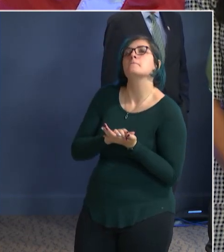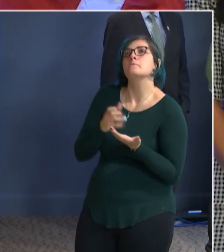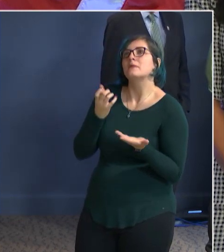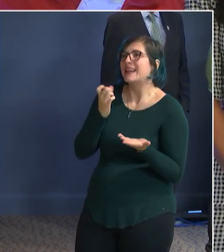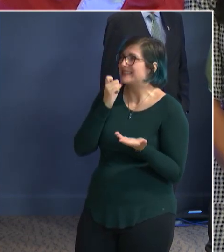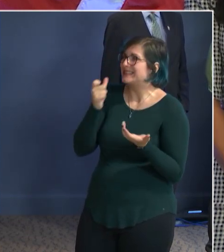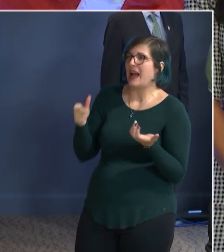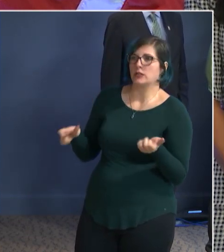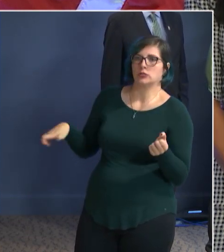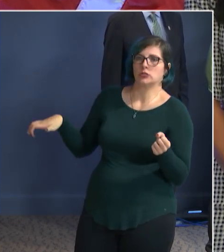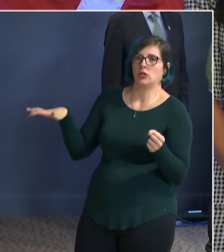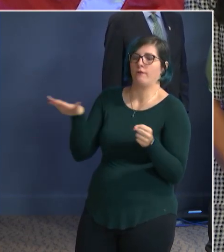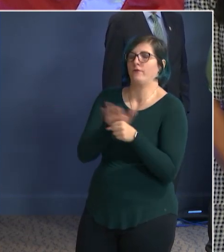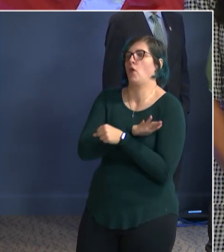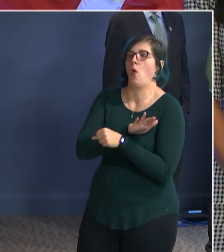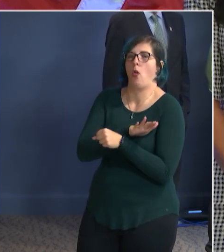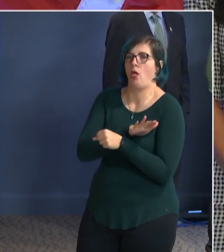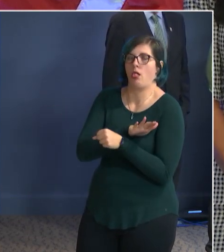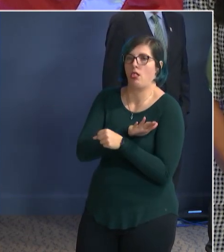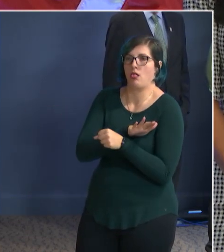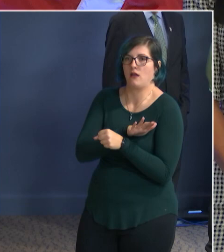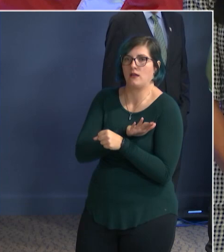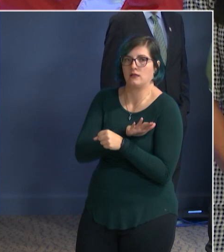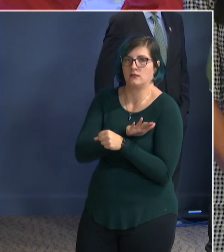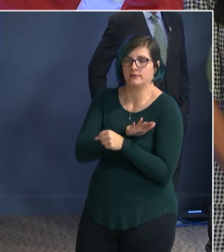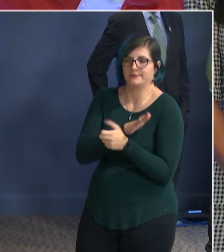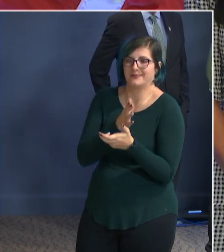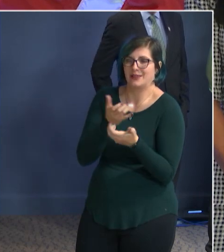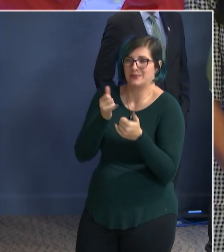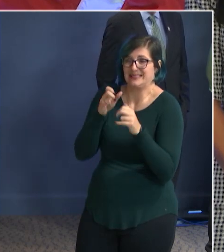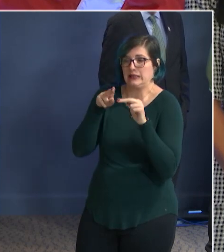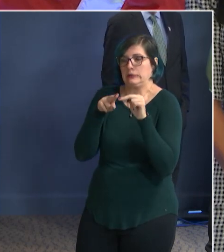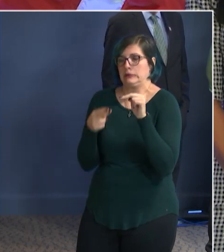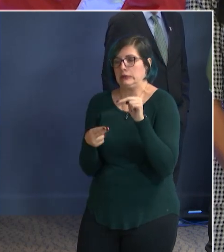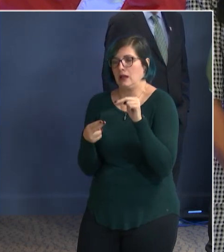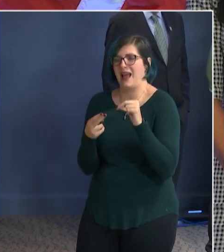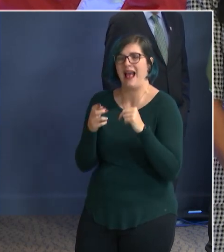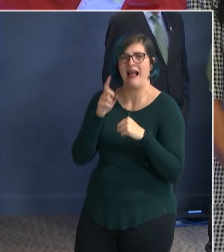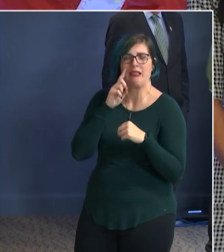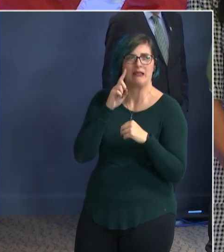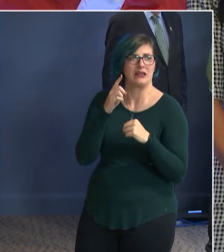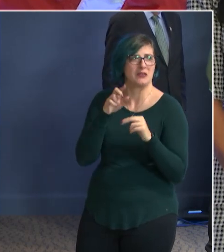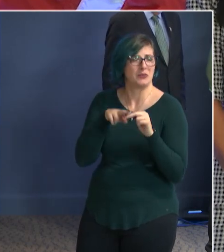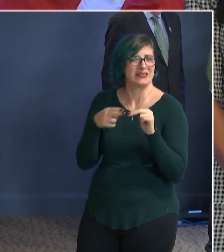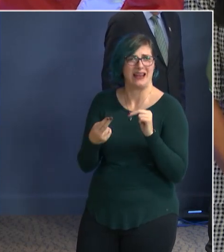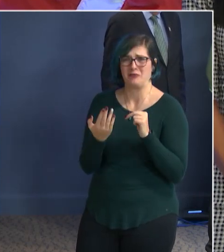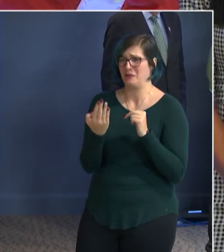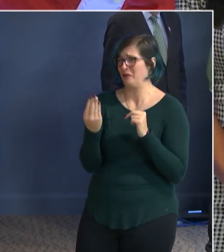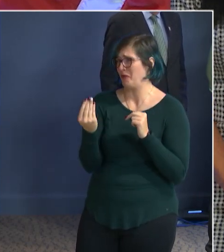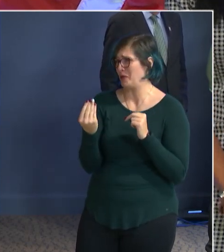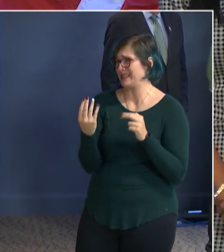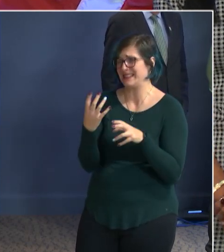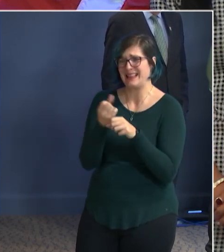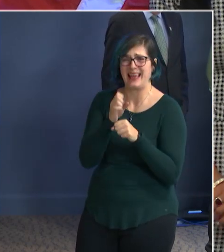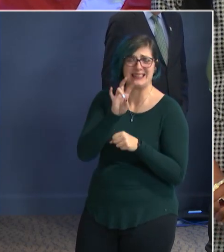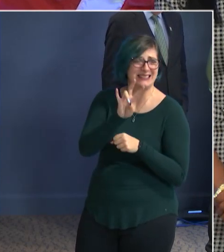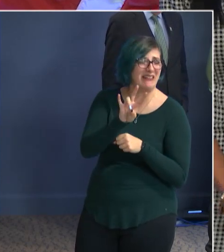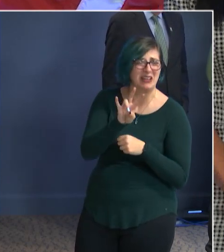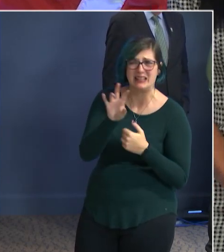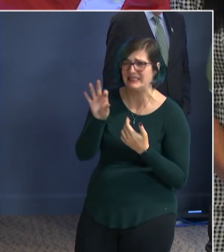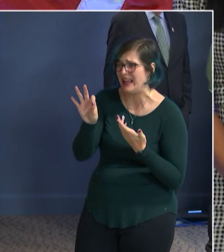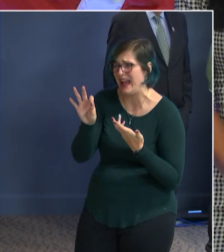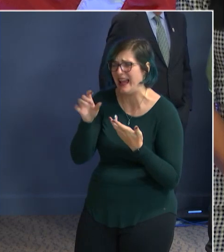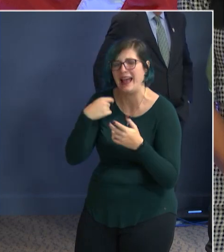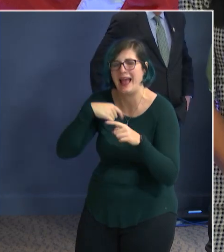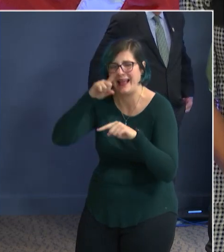the complete deficit wasn't completely removed. I think they were down 14 and they got 7 or 9. I'm not remembering